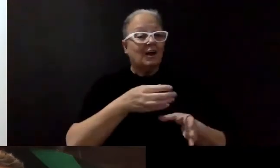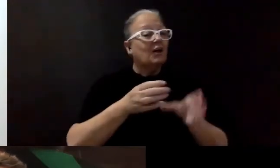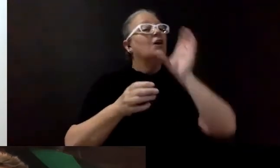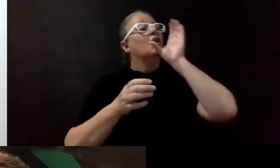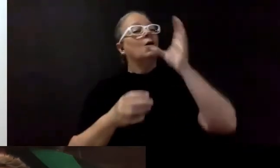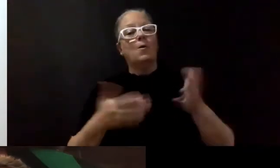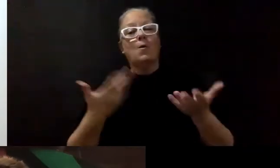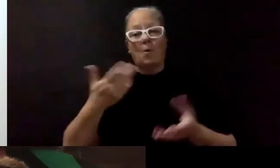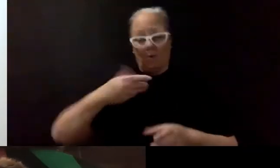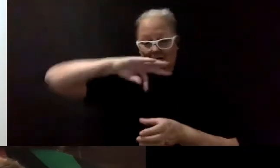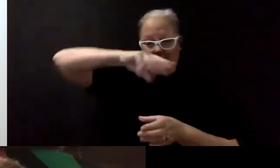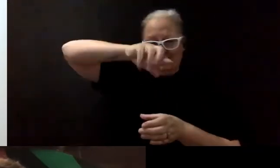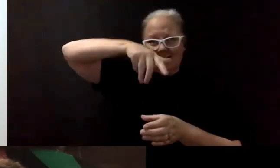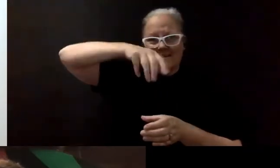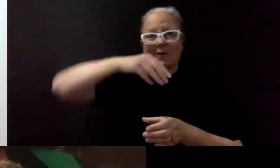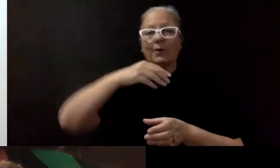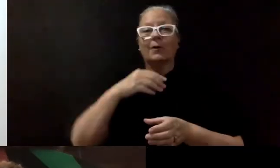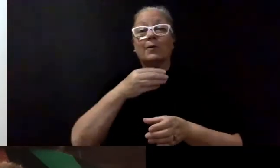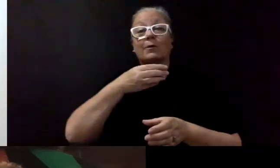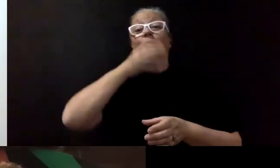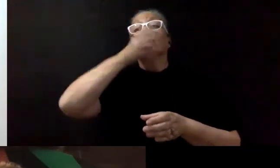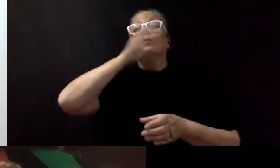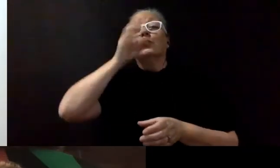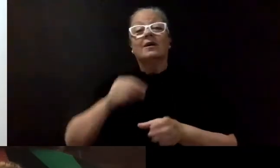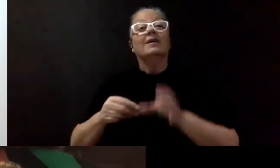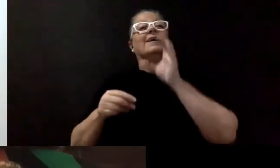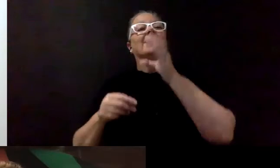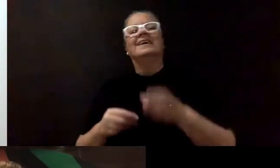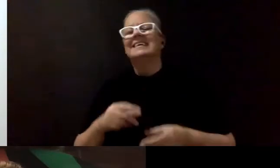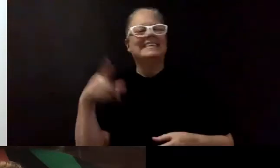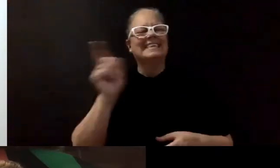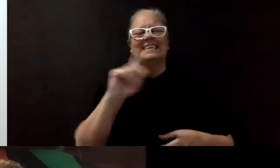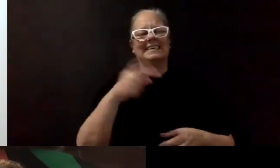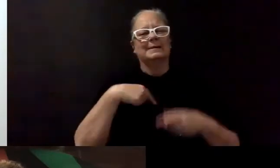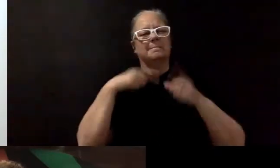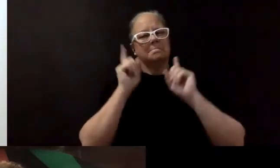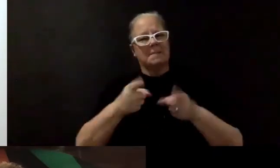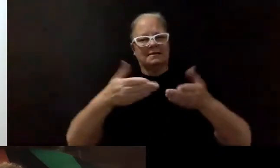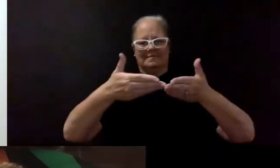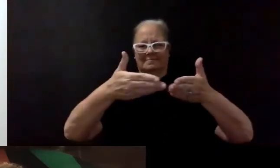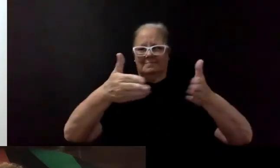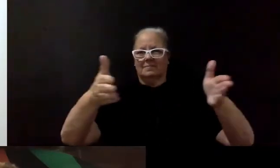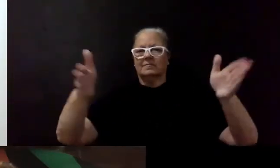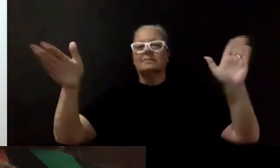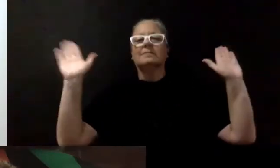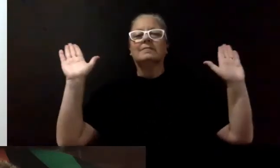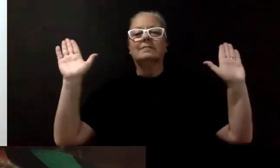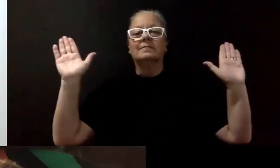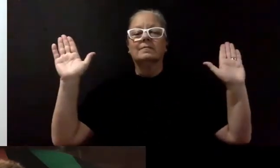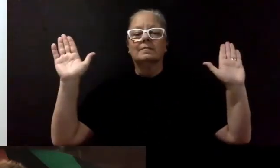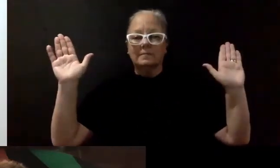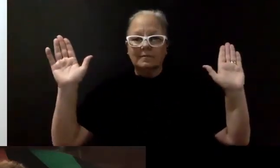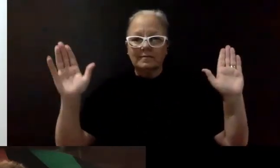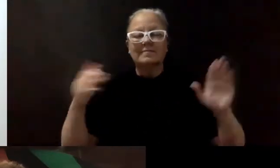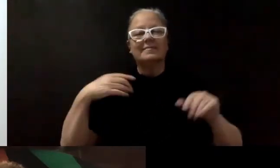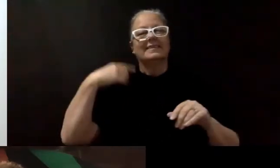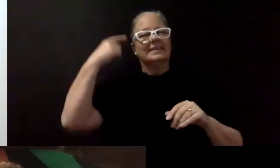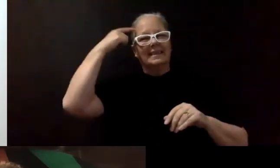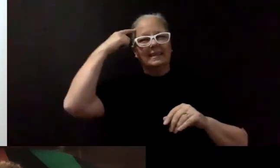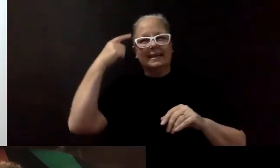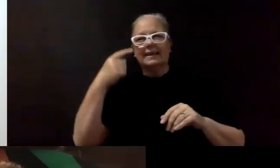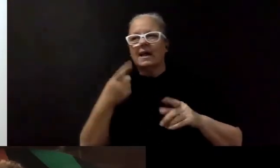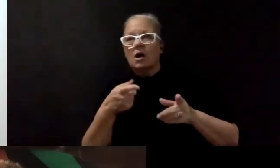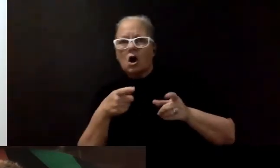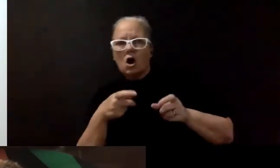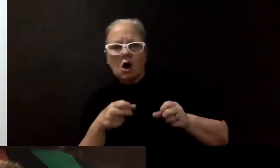water. We have to be holistic, because the challenge for us, and also the opportunity, is to